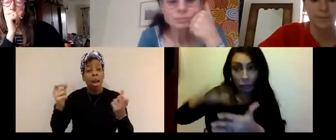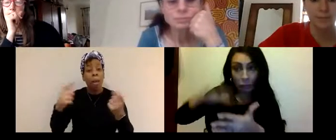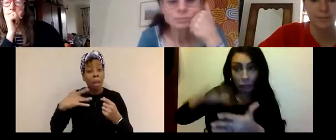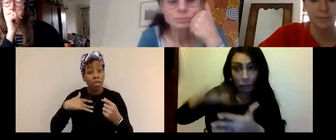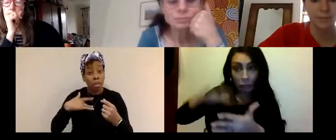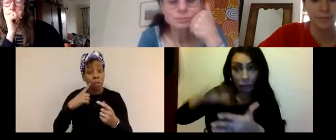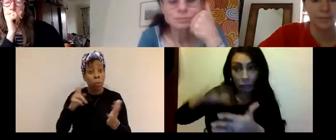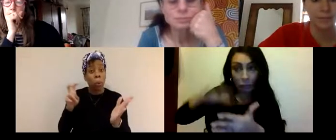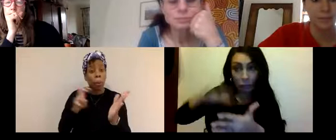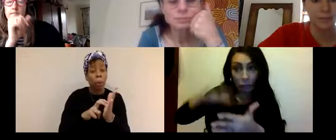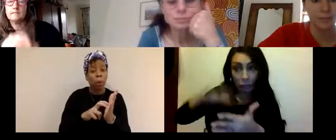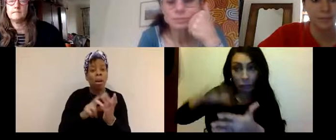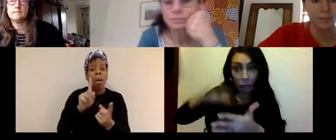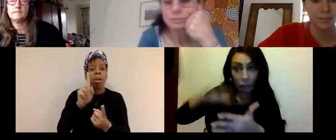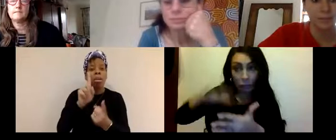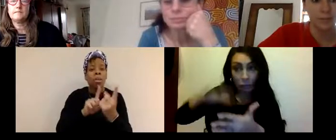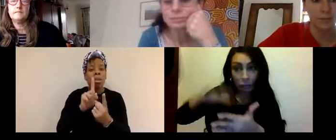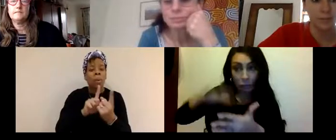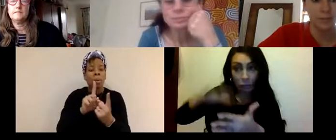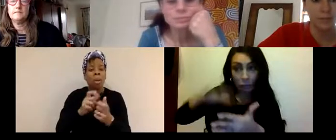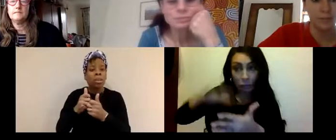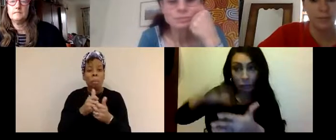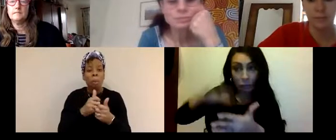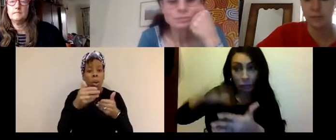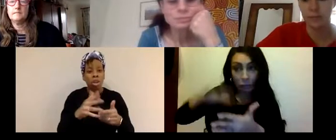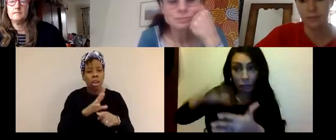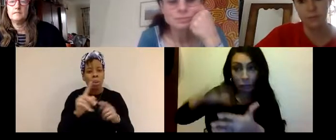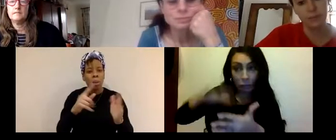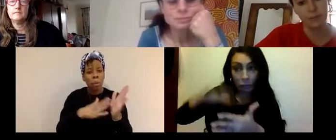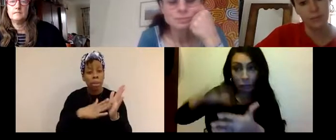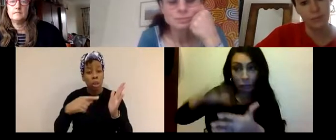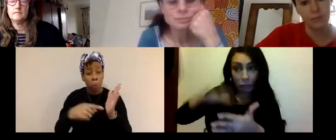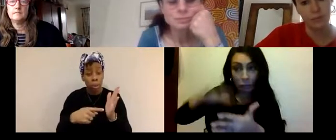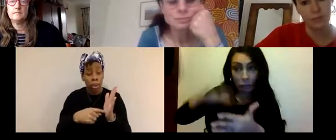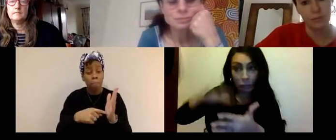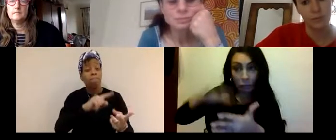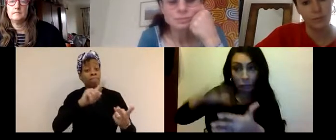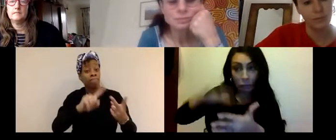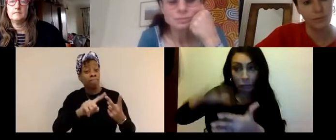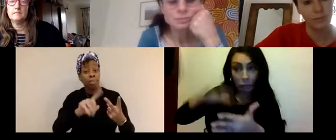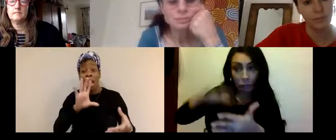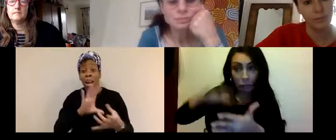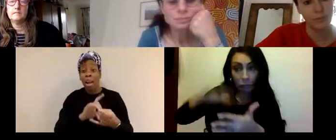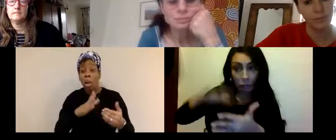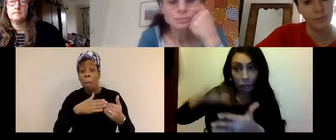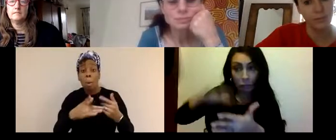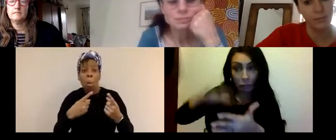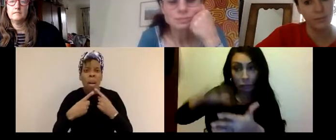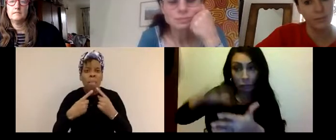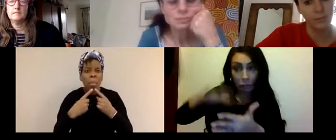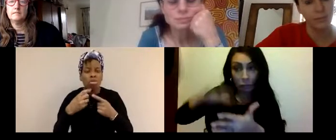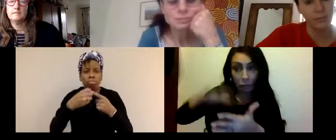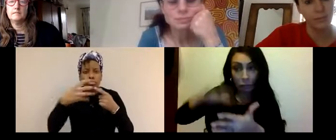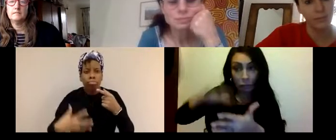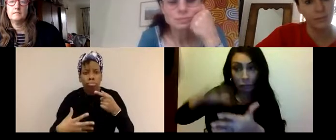an artist support session next Monday or Tuesday. It's also got the link for more information, and that's where you can